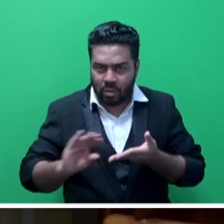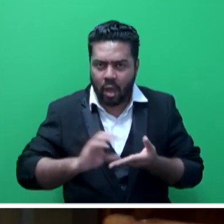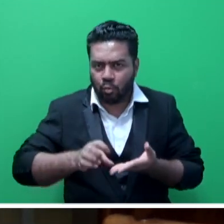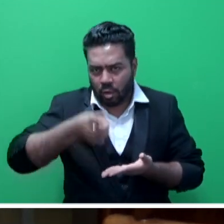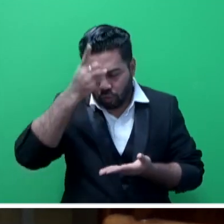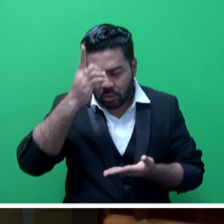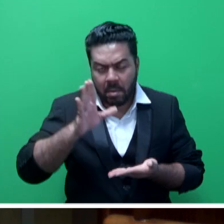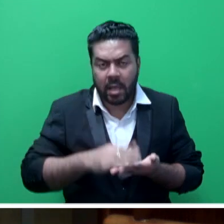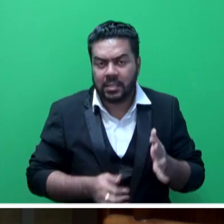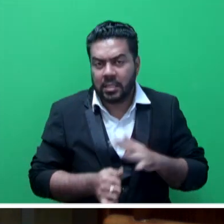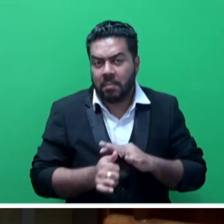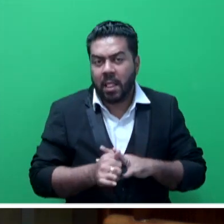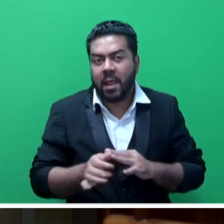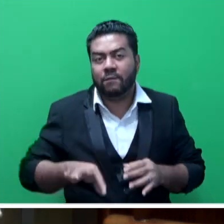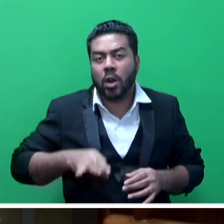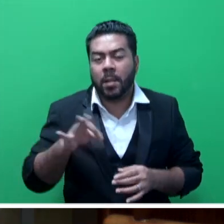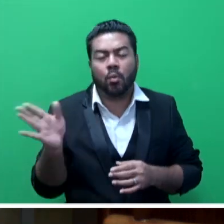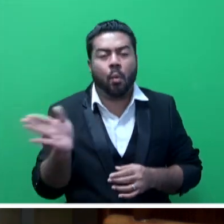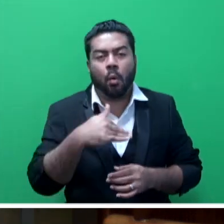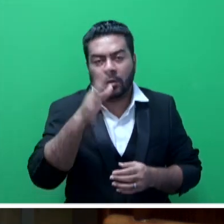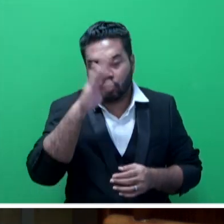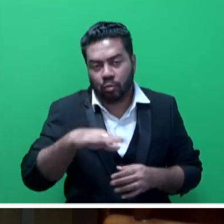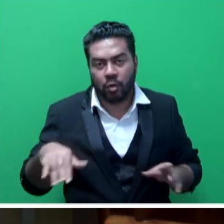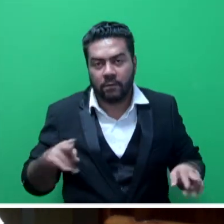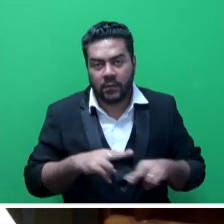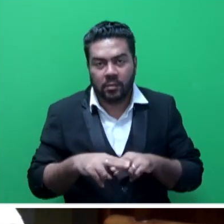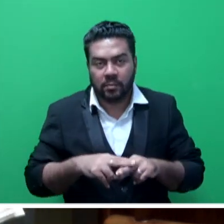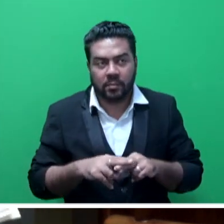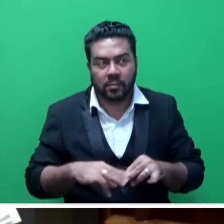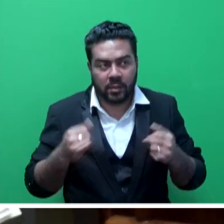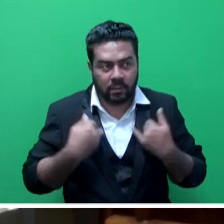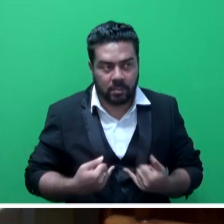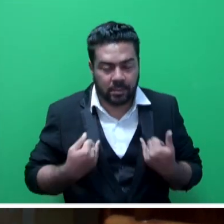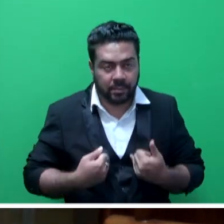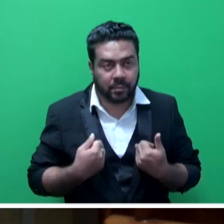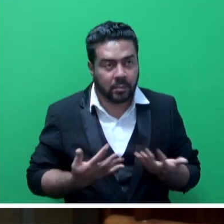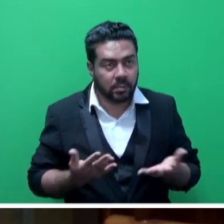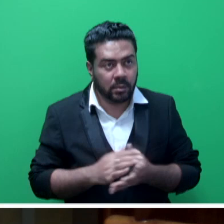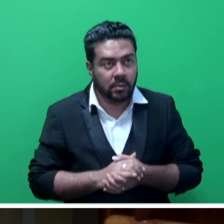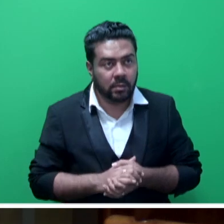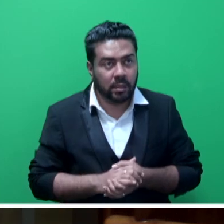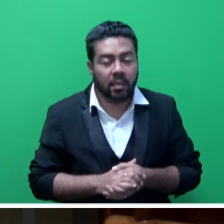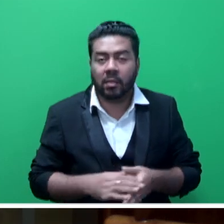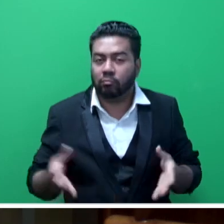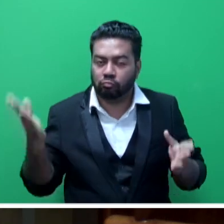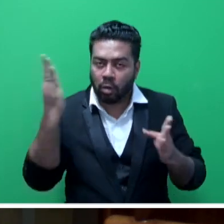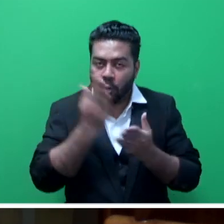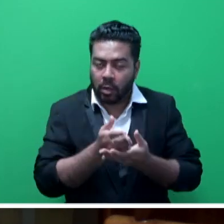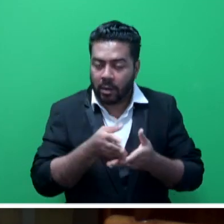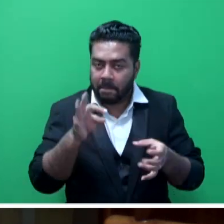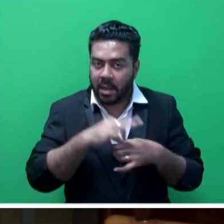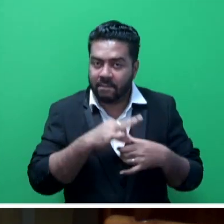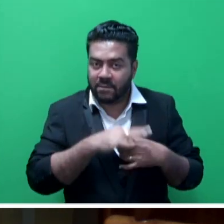and affordable to all the children of Fiji. The Fiji First government has implemented a number of initiatives that directly benefit the education